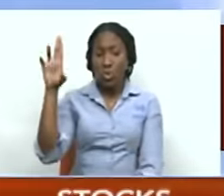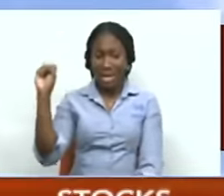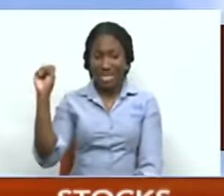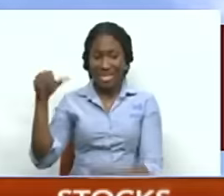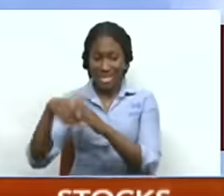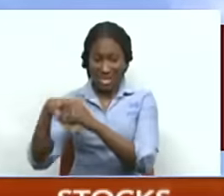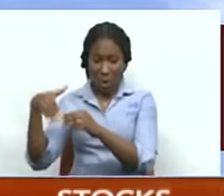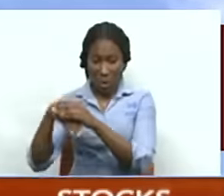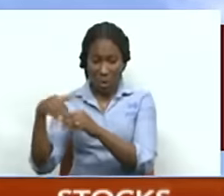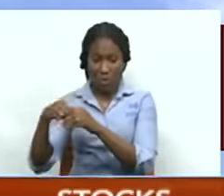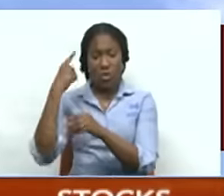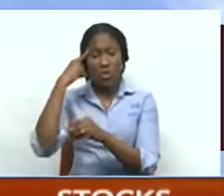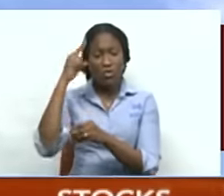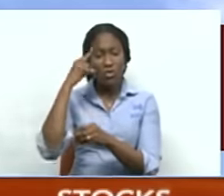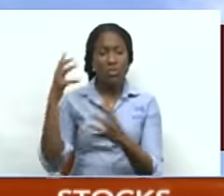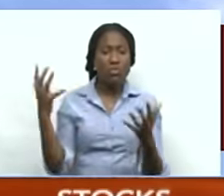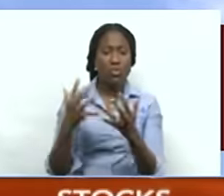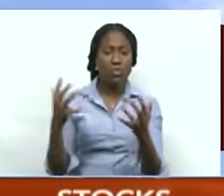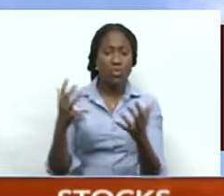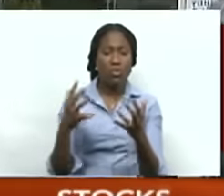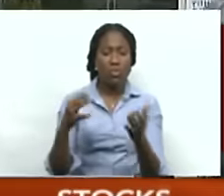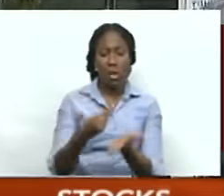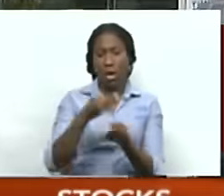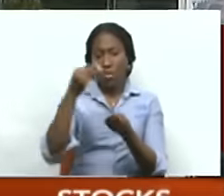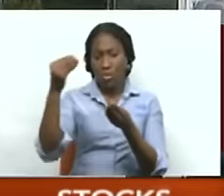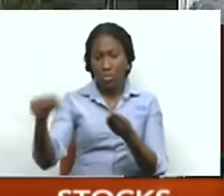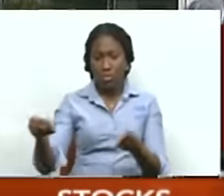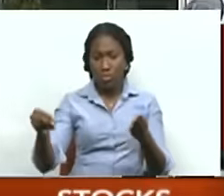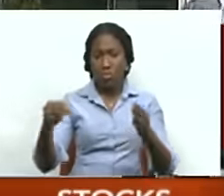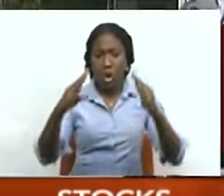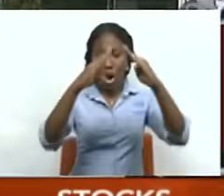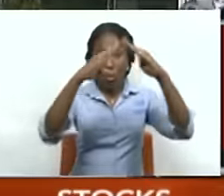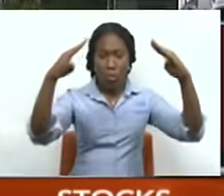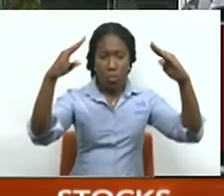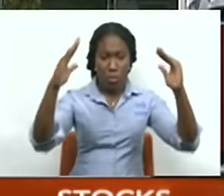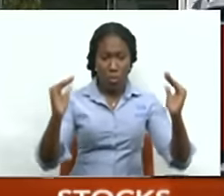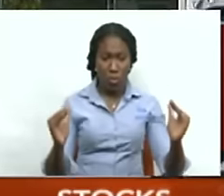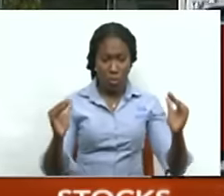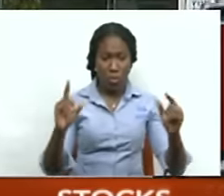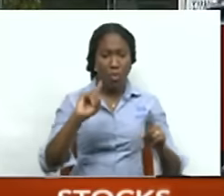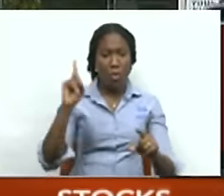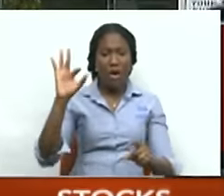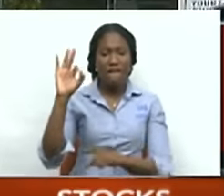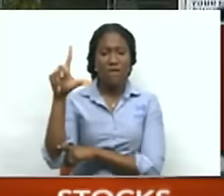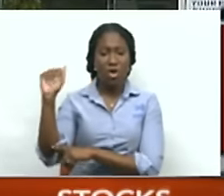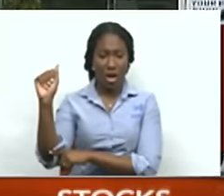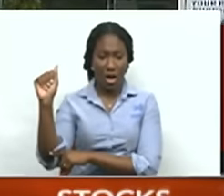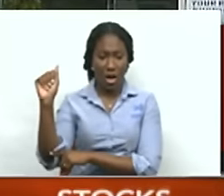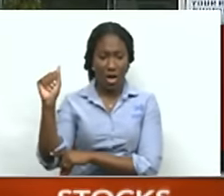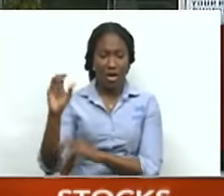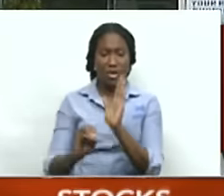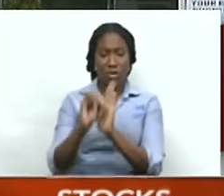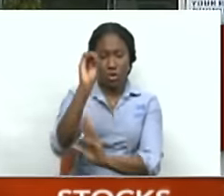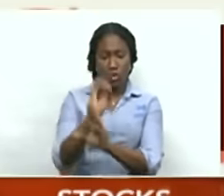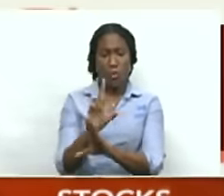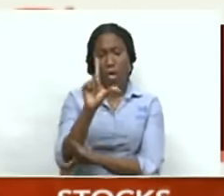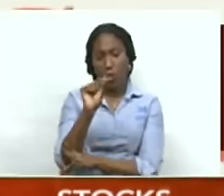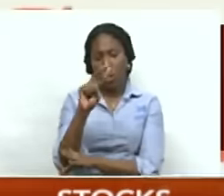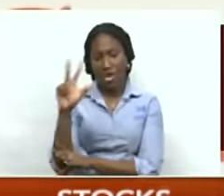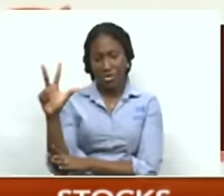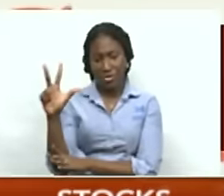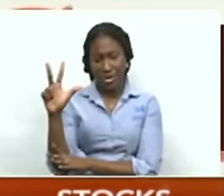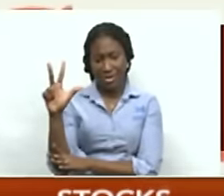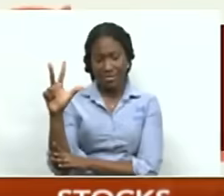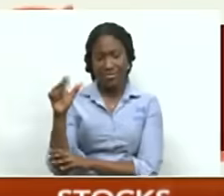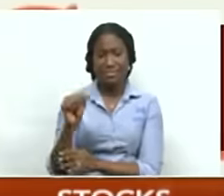$166.35 million, to acquire a warehouse in Jacksonville, Florida in October 2023. This purchase occurred 10